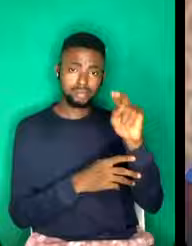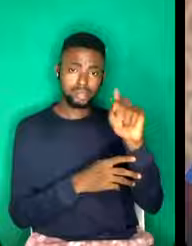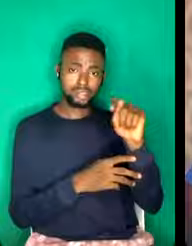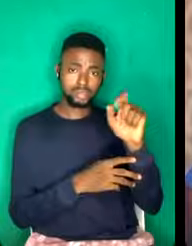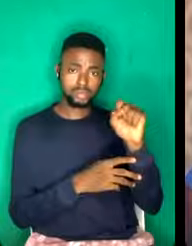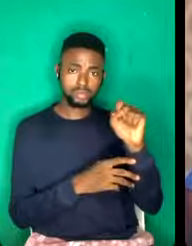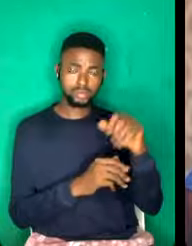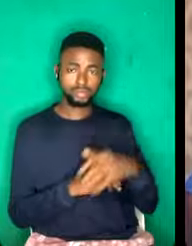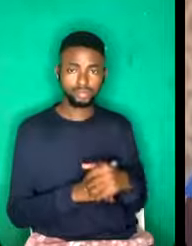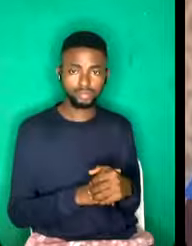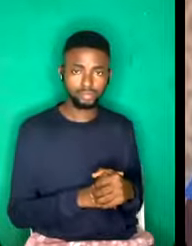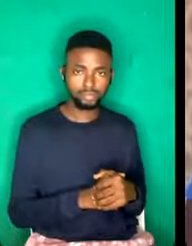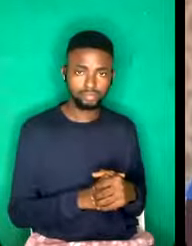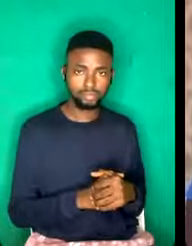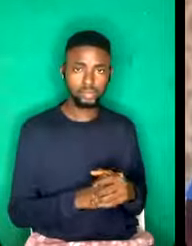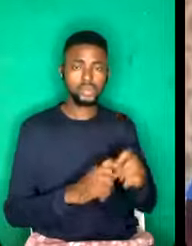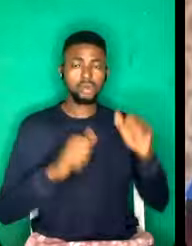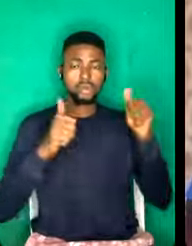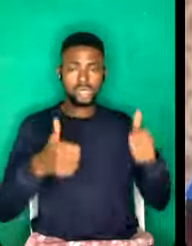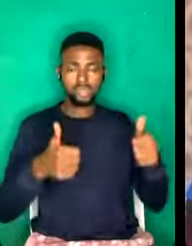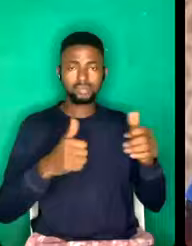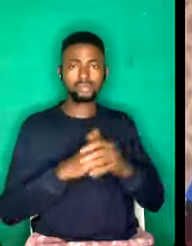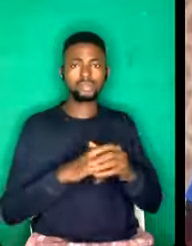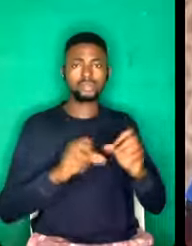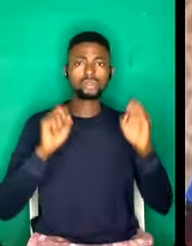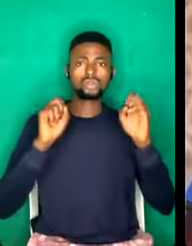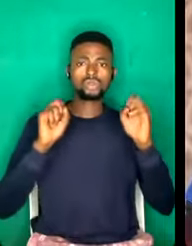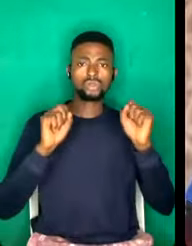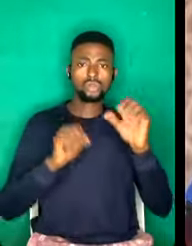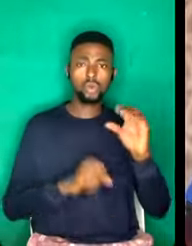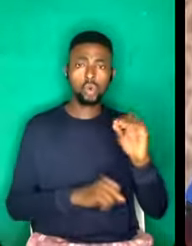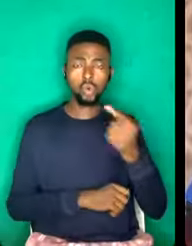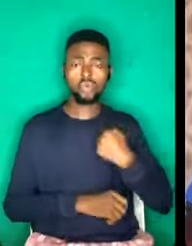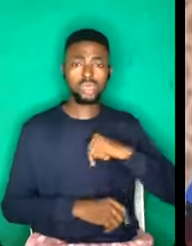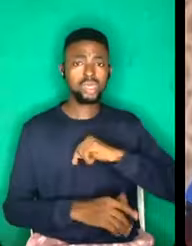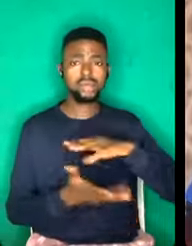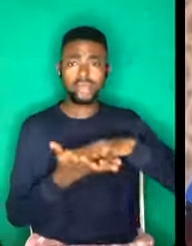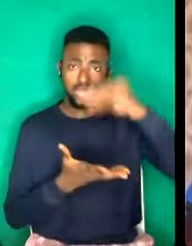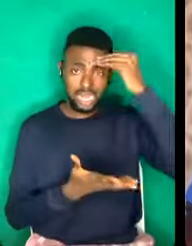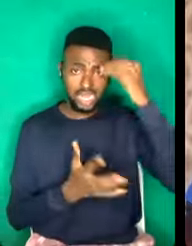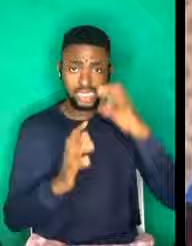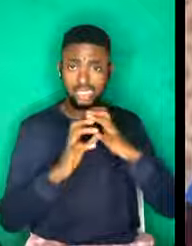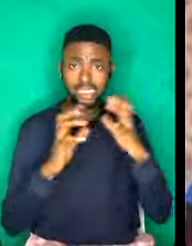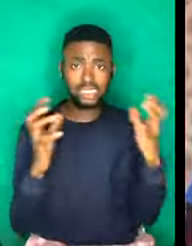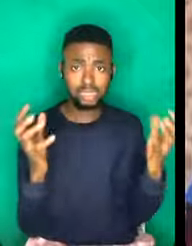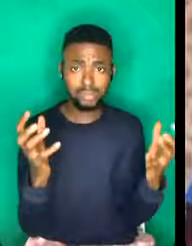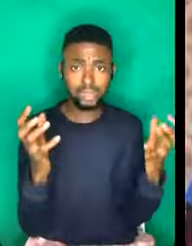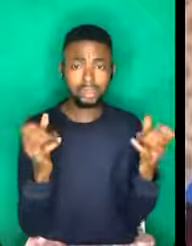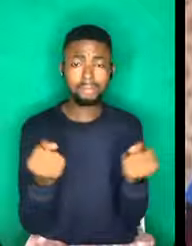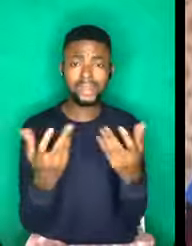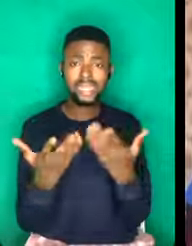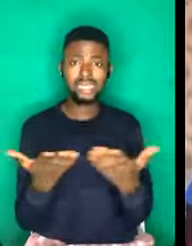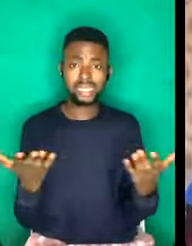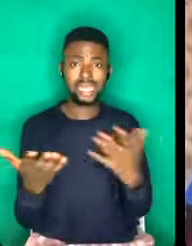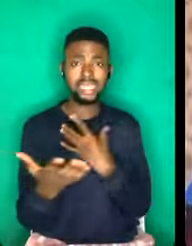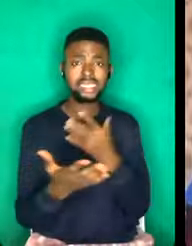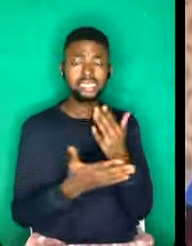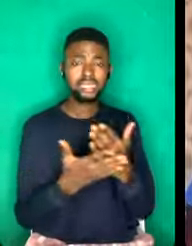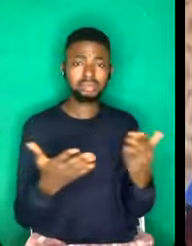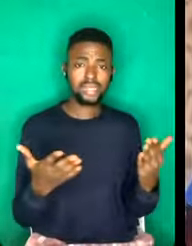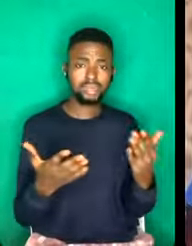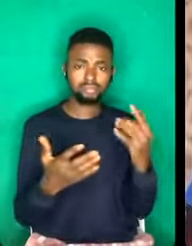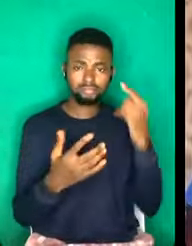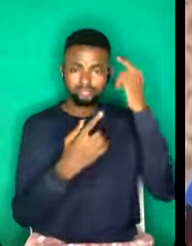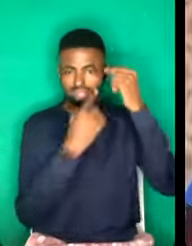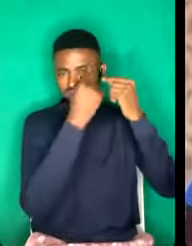Awesome. Great. So we've actually learned so many things, and something is just going on my head, and I'm